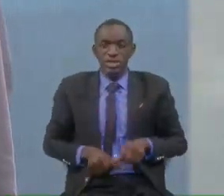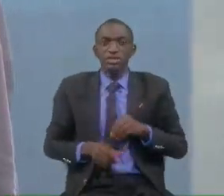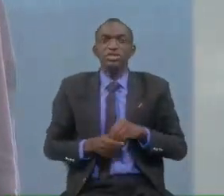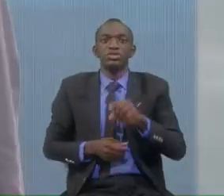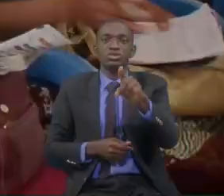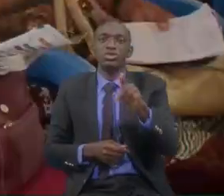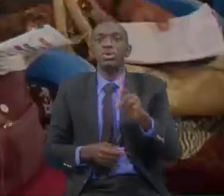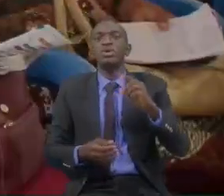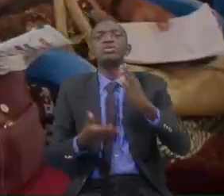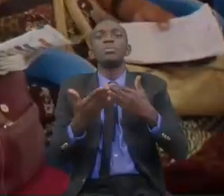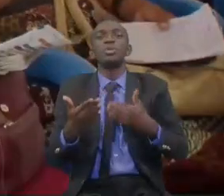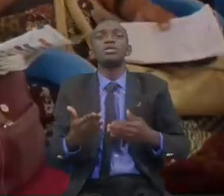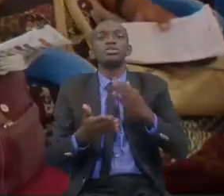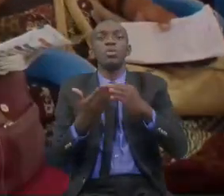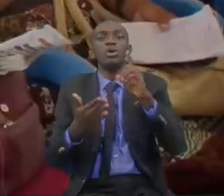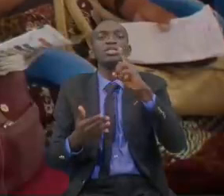shout, Amen.